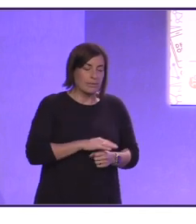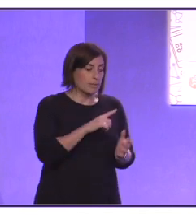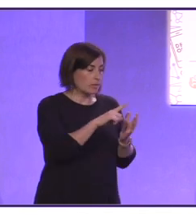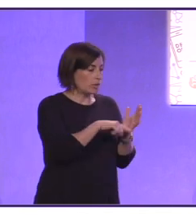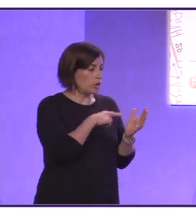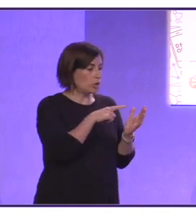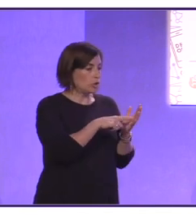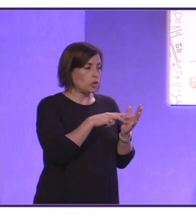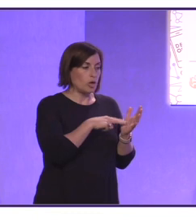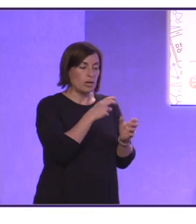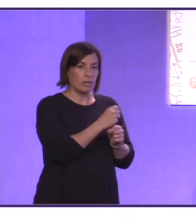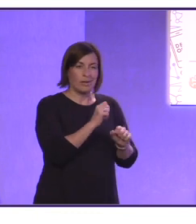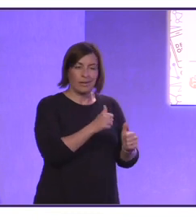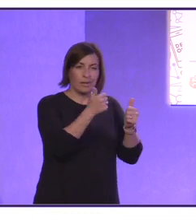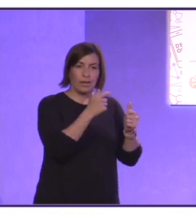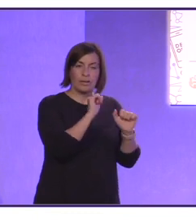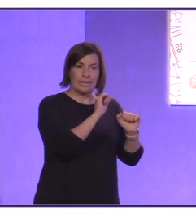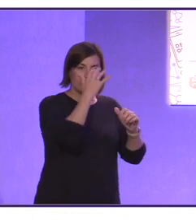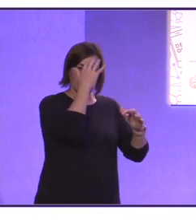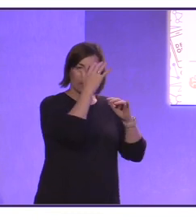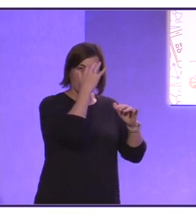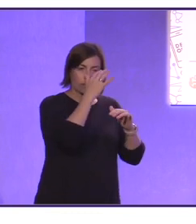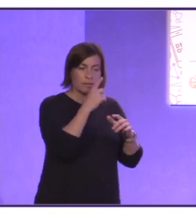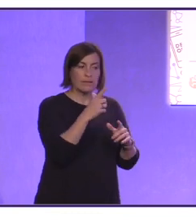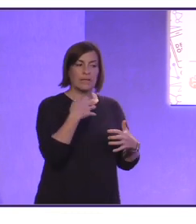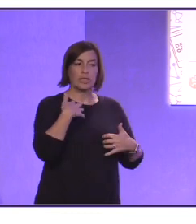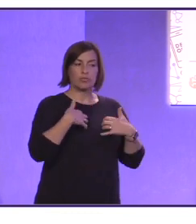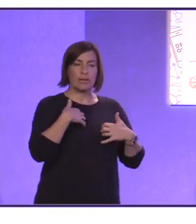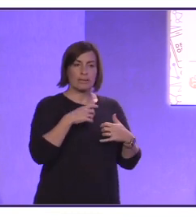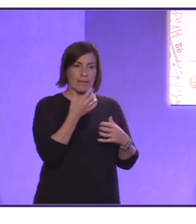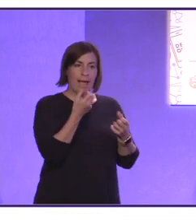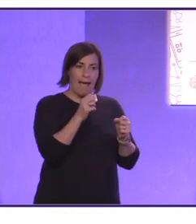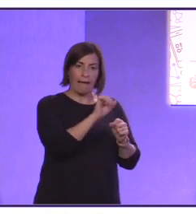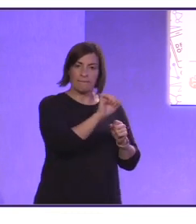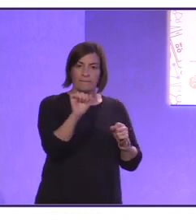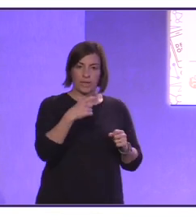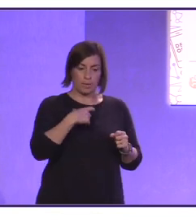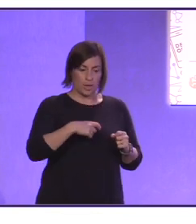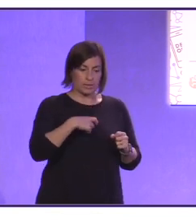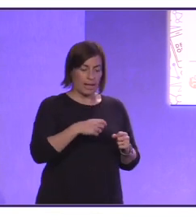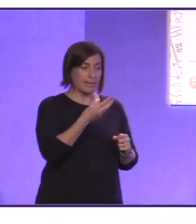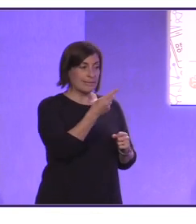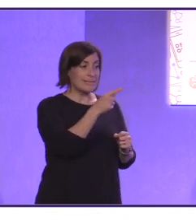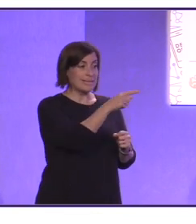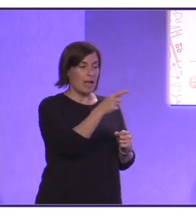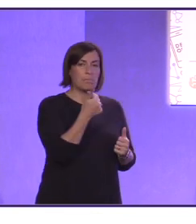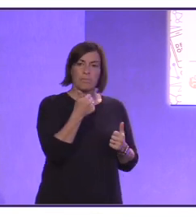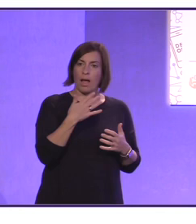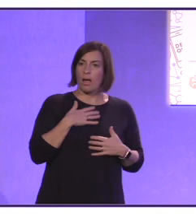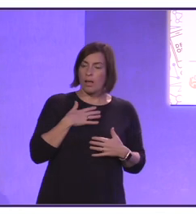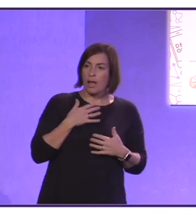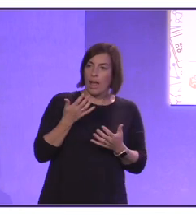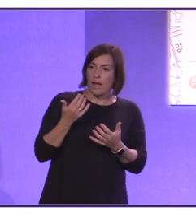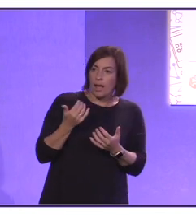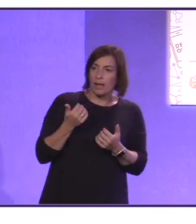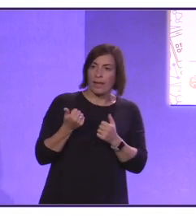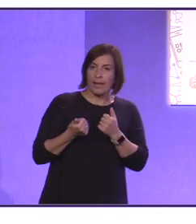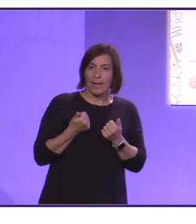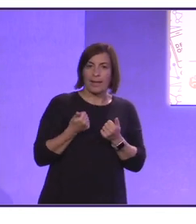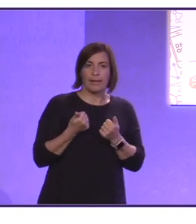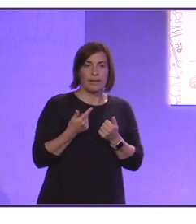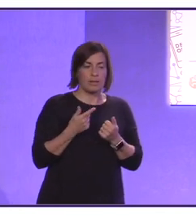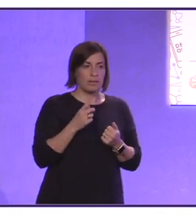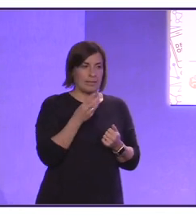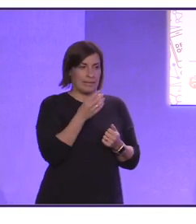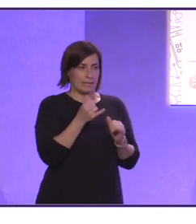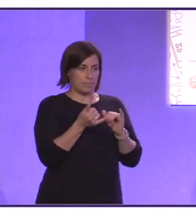fantastic thinker on this. And it's interesting to see the parts of ourselves that are welcome and talked about and that we can share. Increasingly,